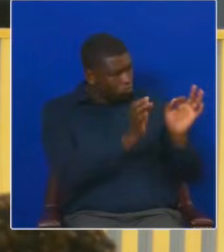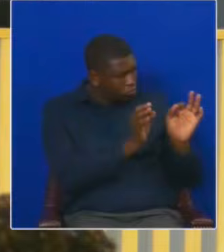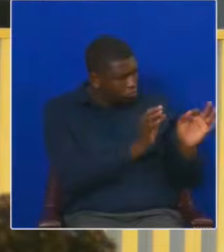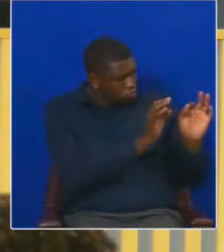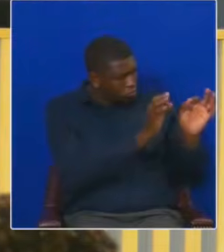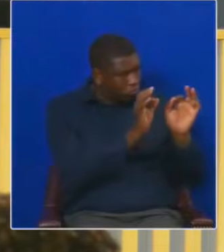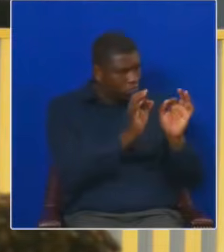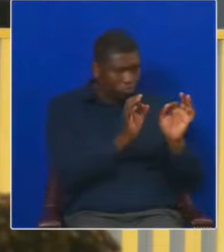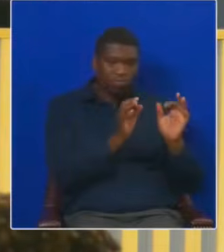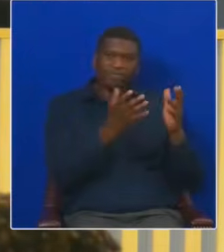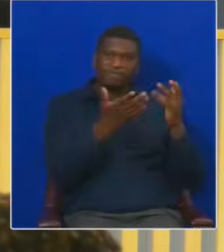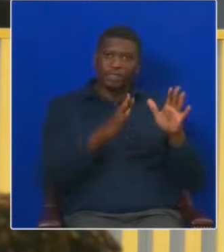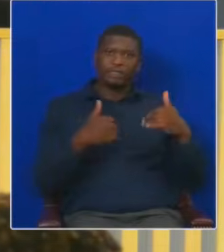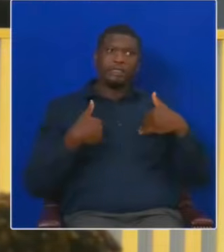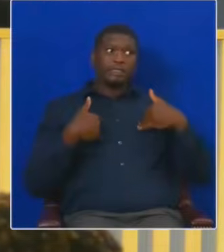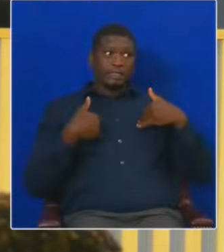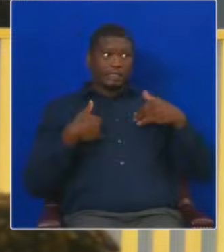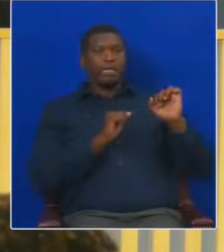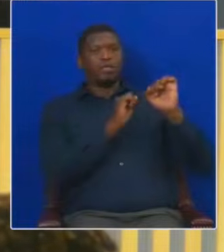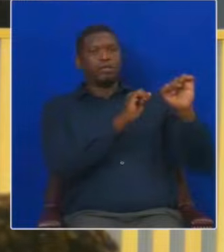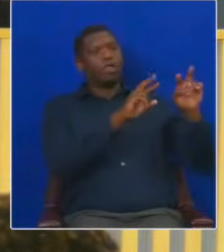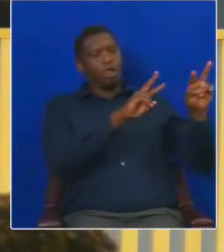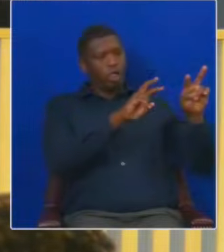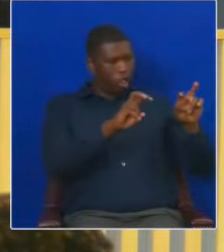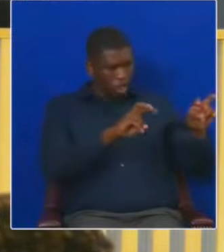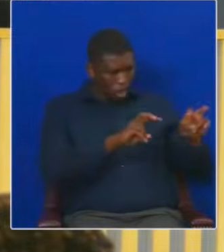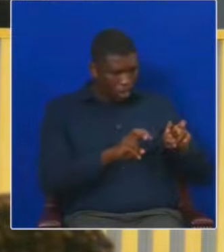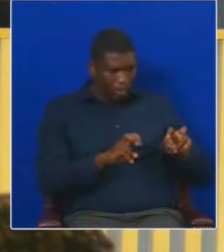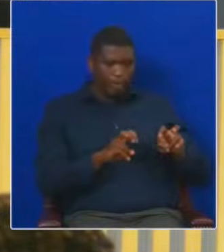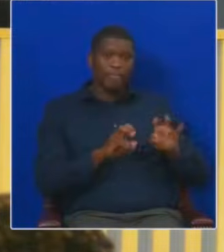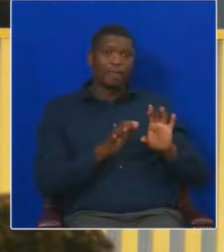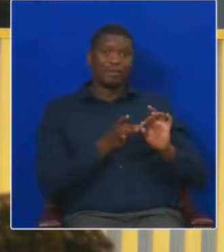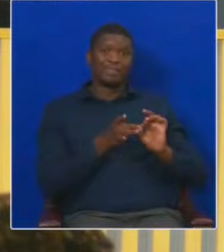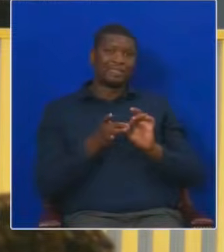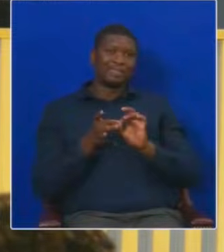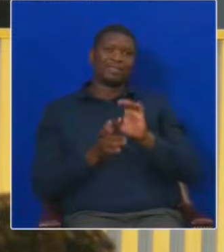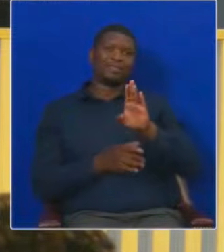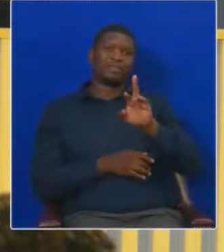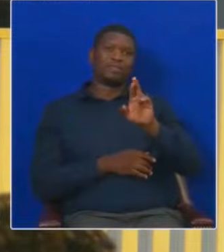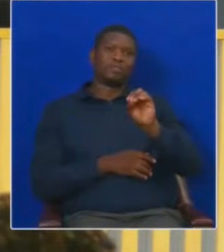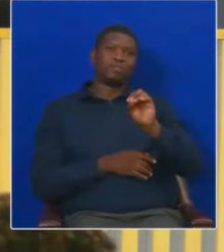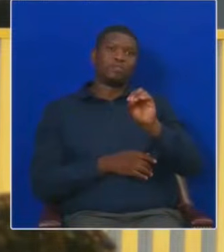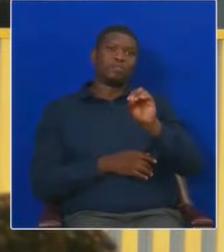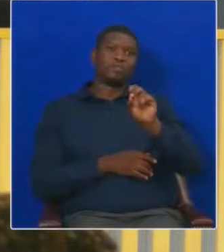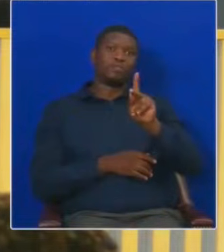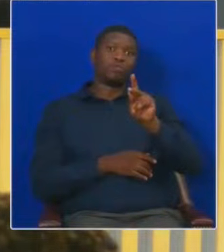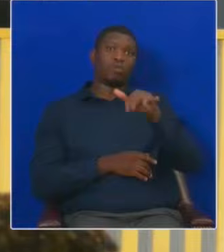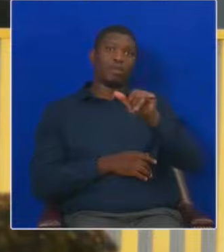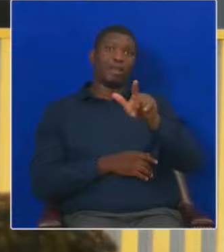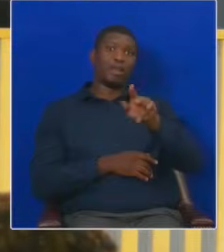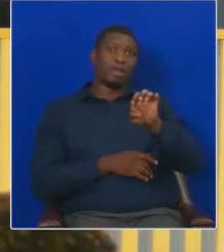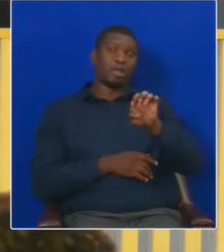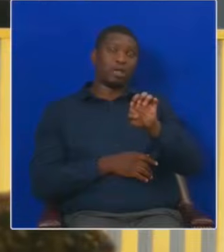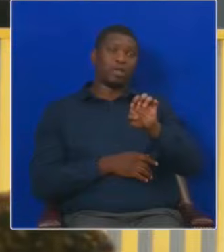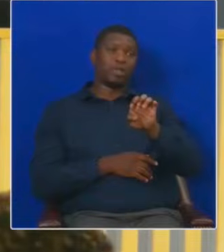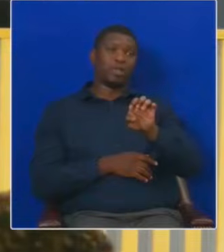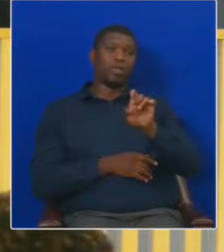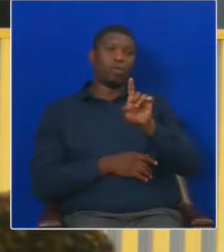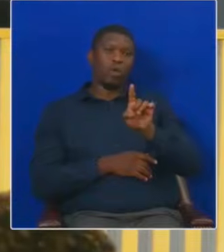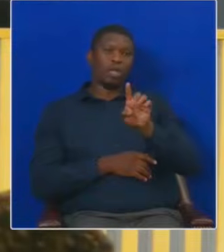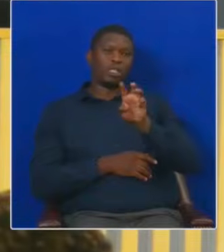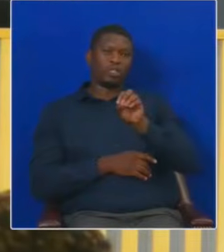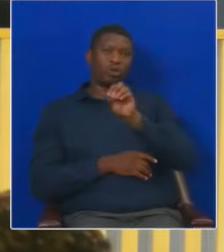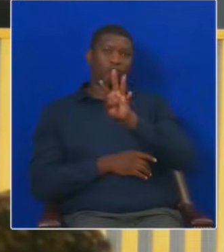inquiry Brooklyn 1 of 12/2024, was registered.